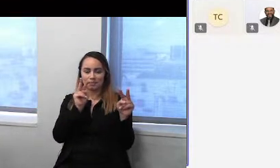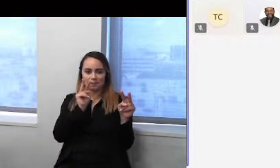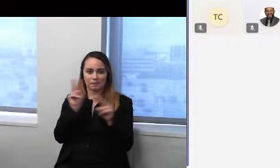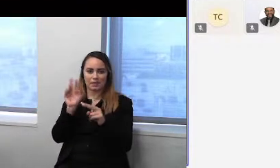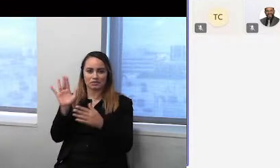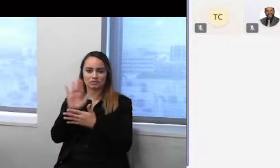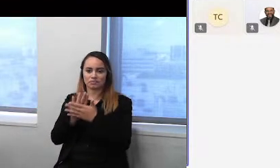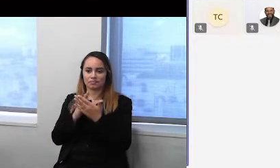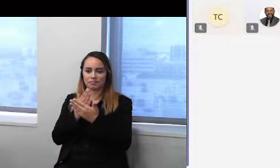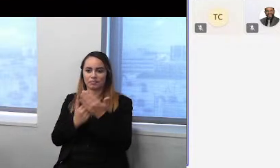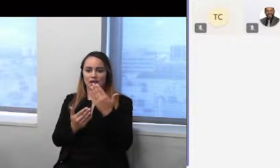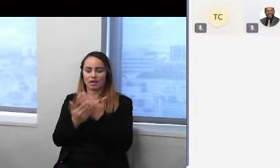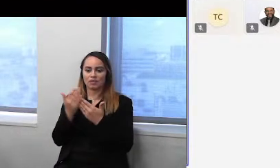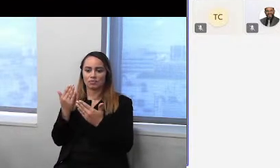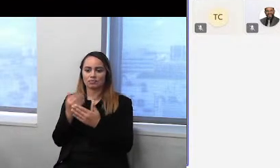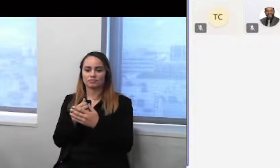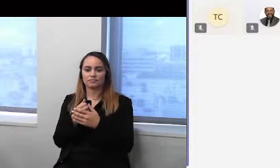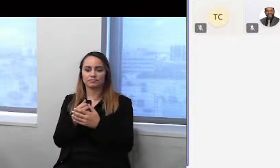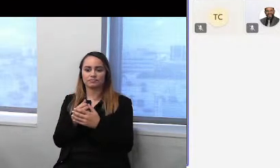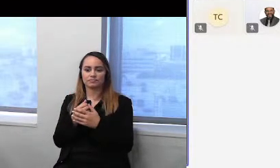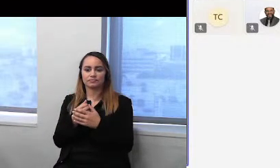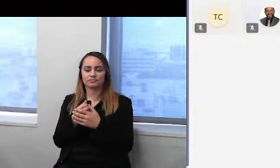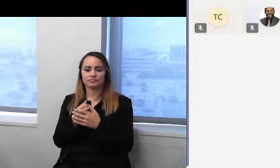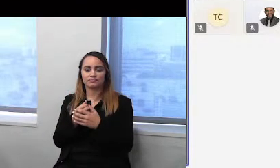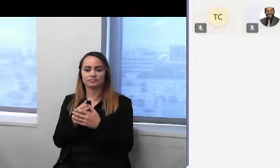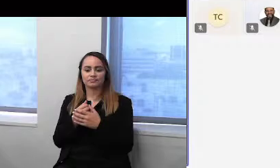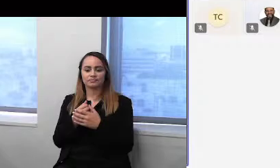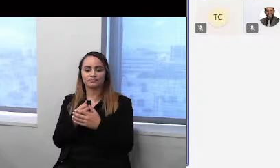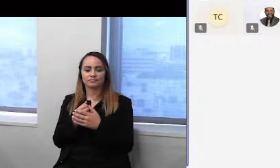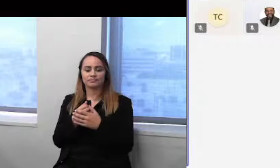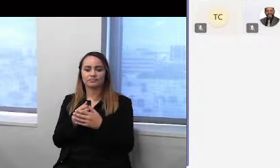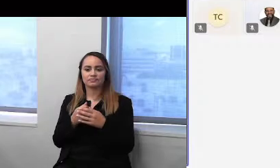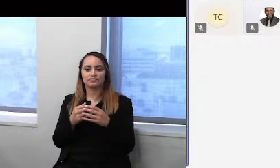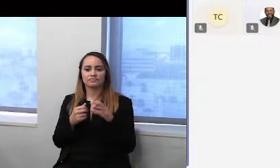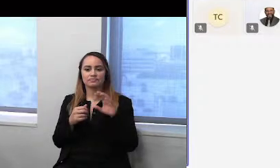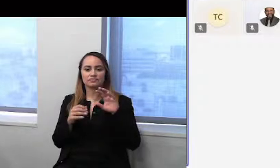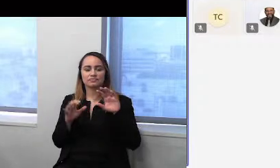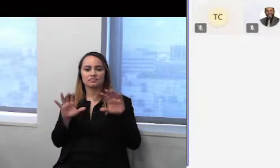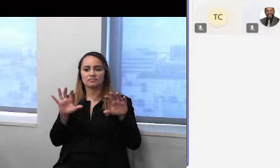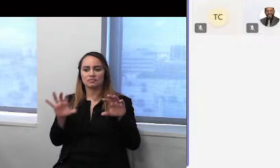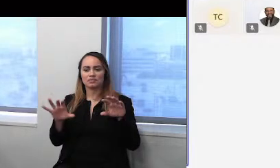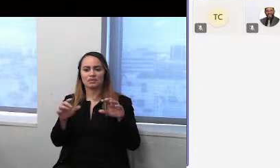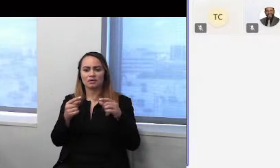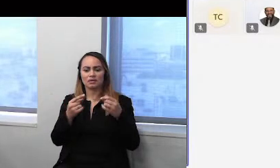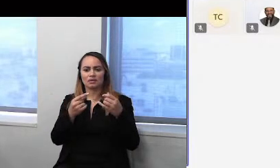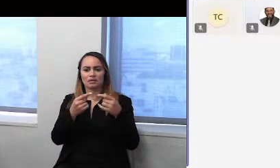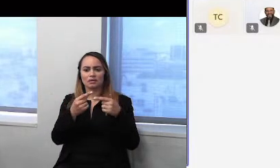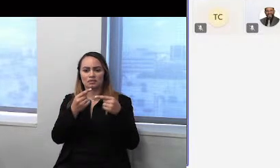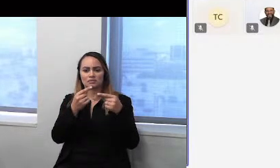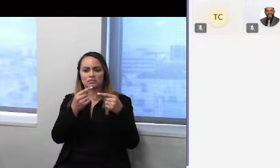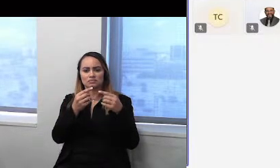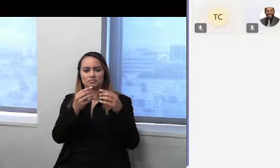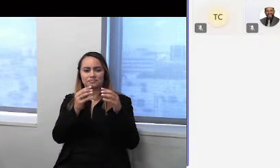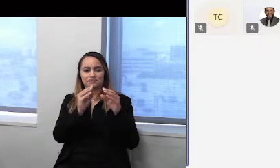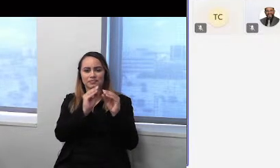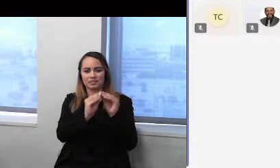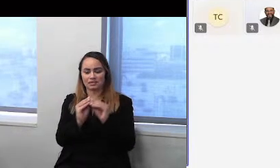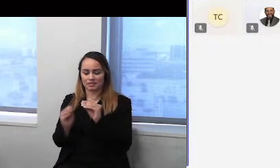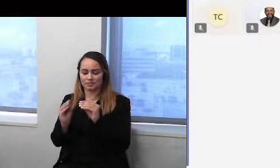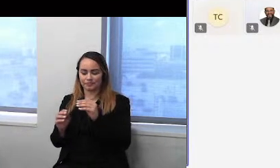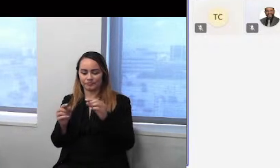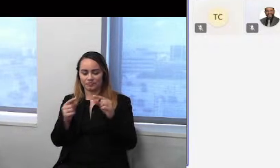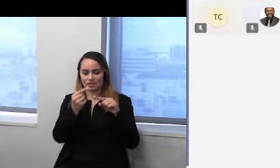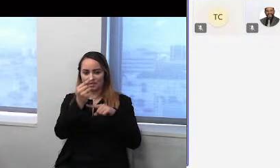have a fault on the other line, right? In a breaker and a half configuration, you have the opportunity to isolate